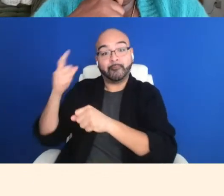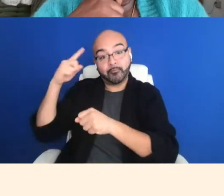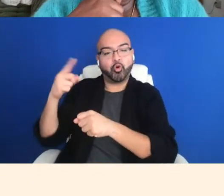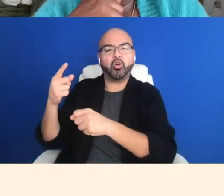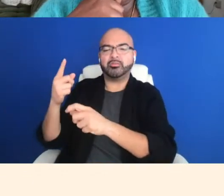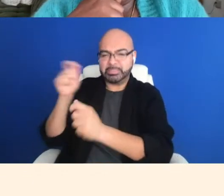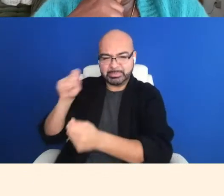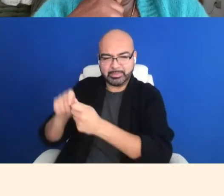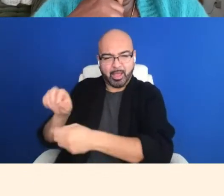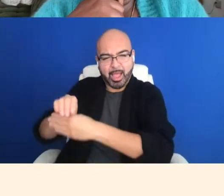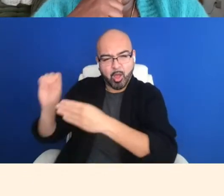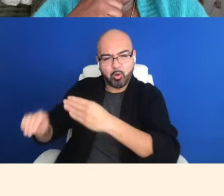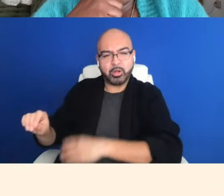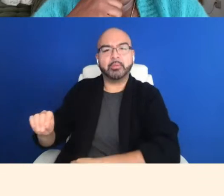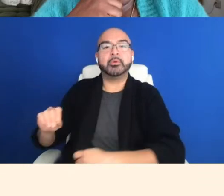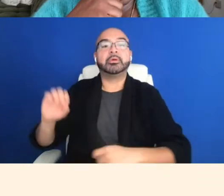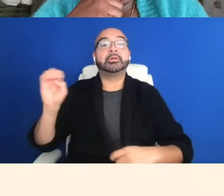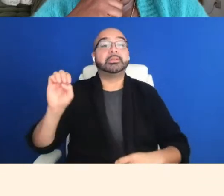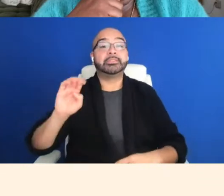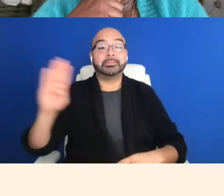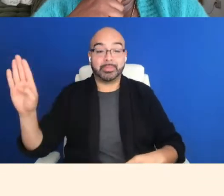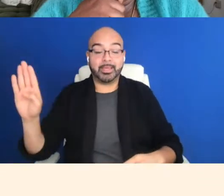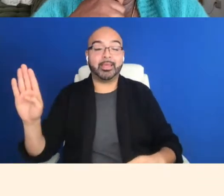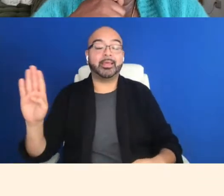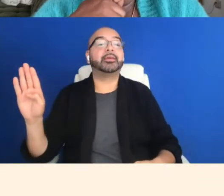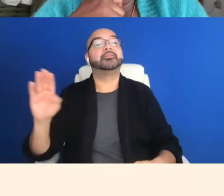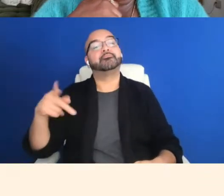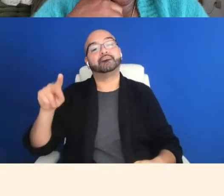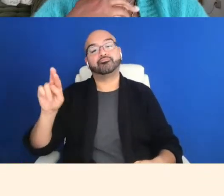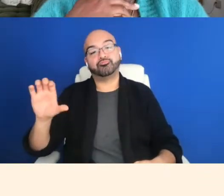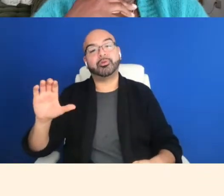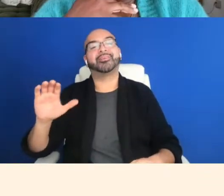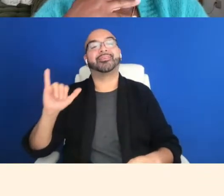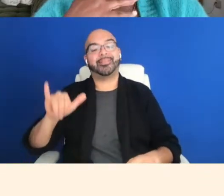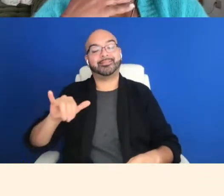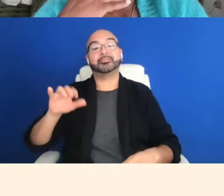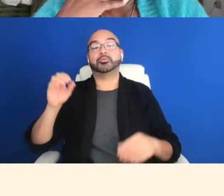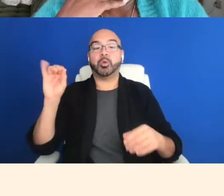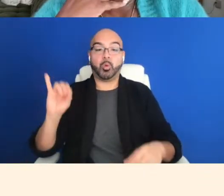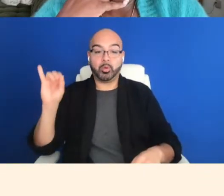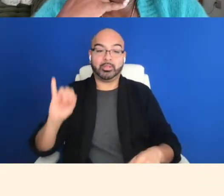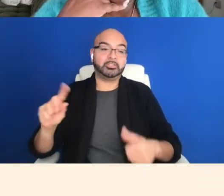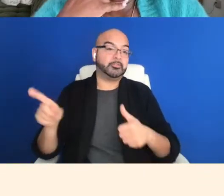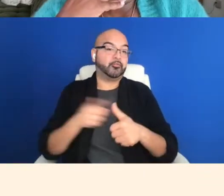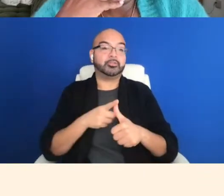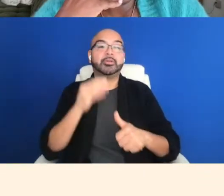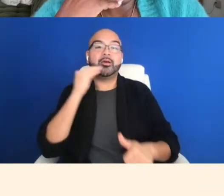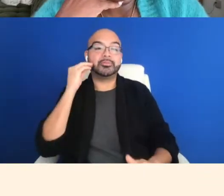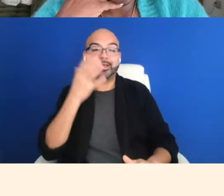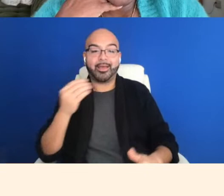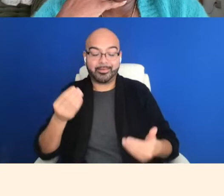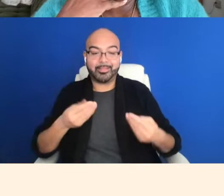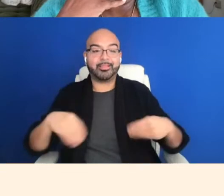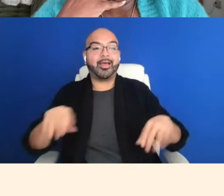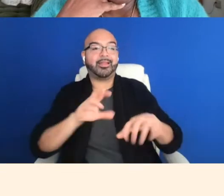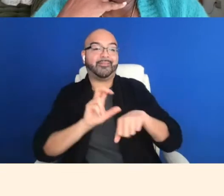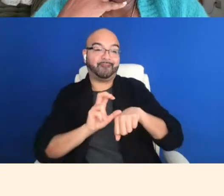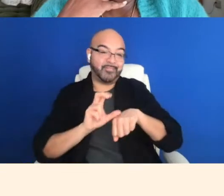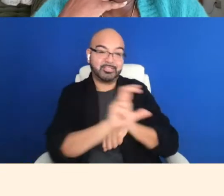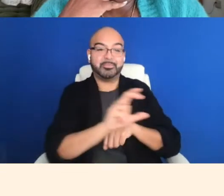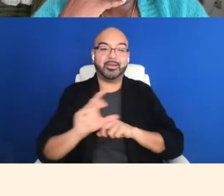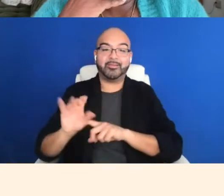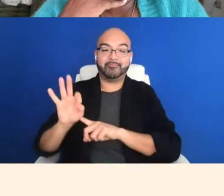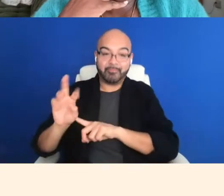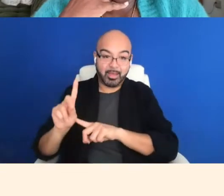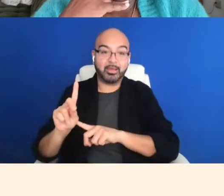Bay Permanent Real Estate Cooperative is Oakland's first land and housing investment fund, where we can all access the